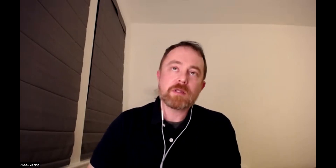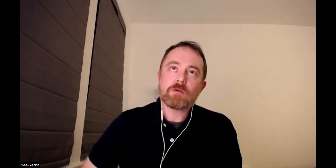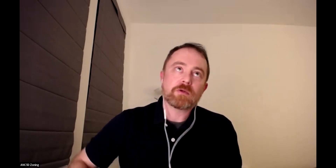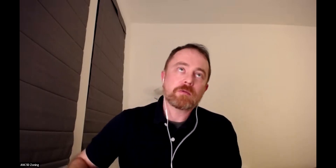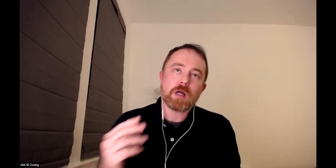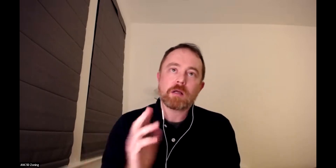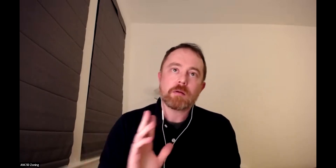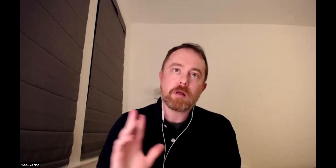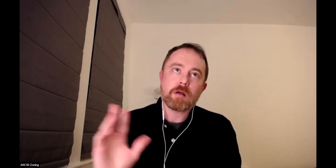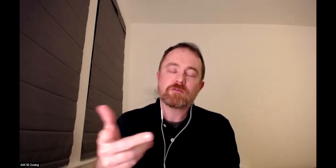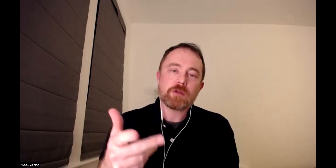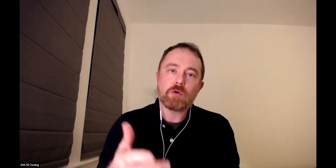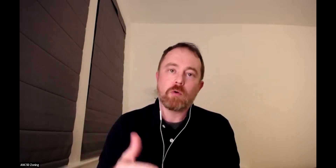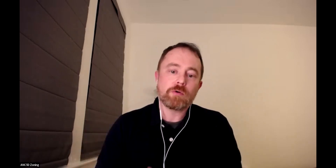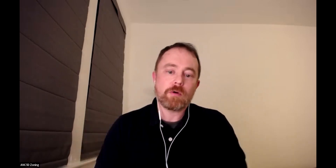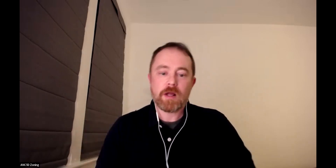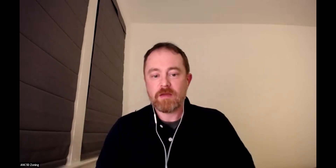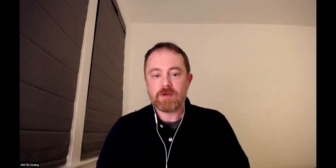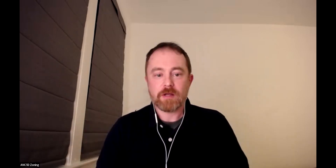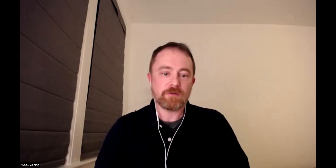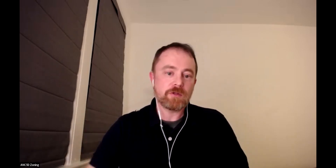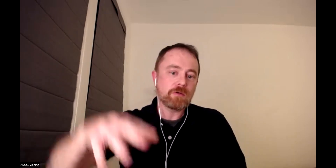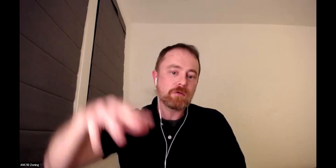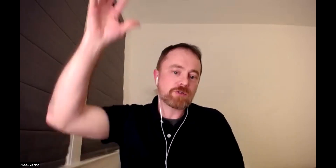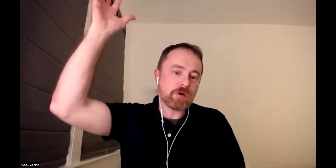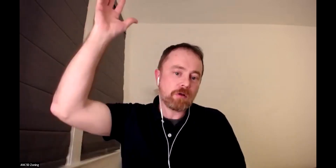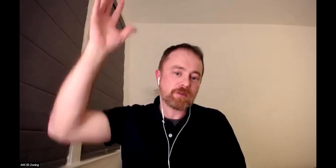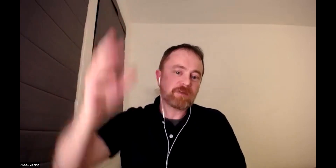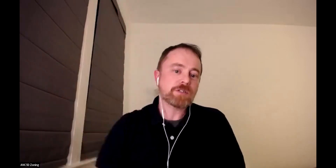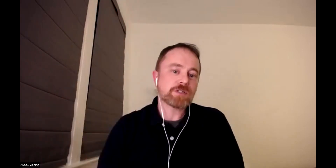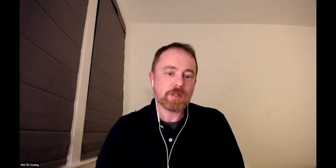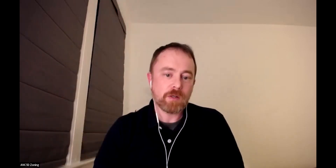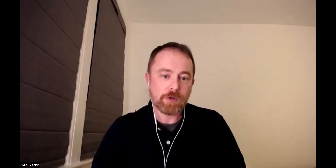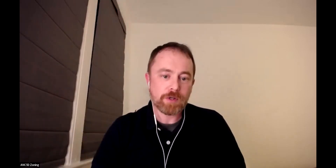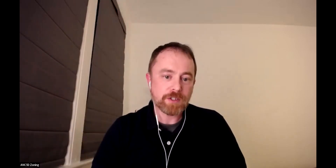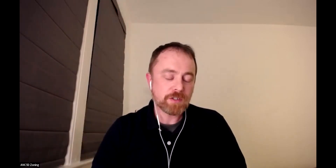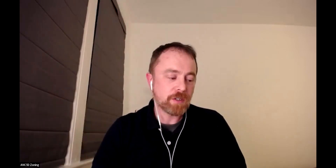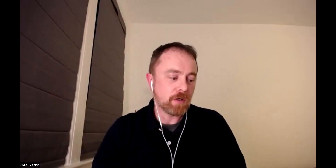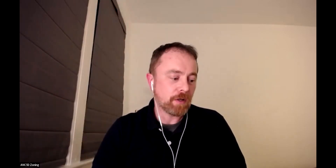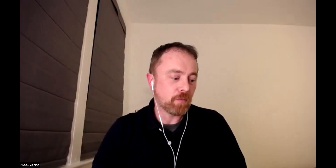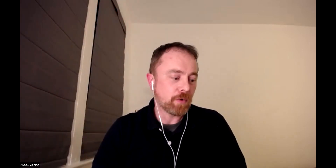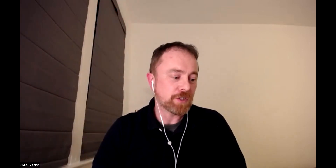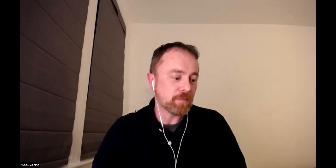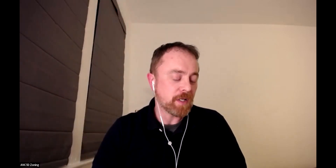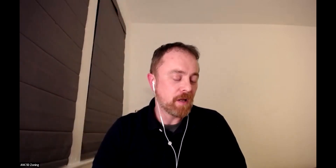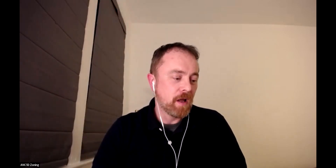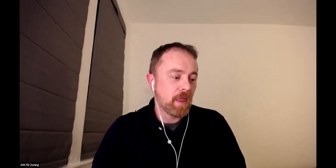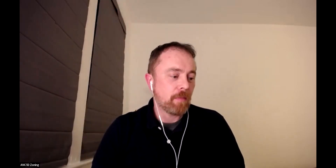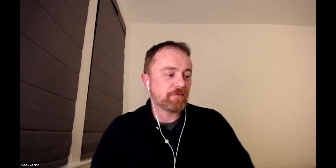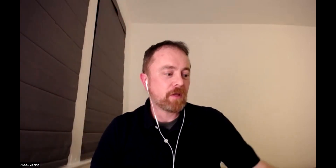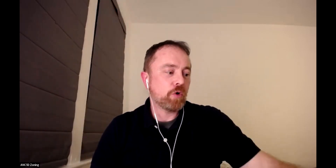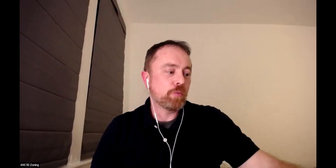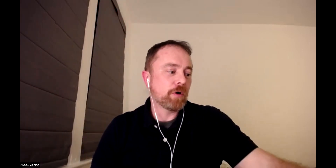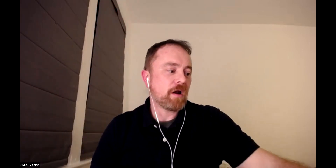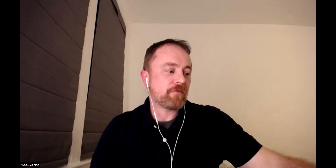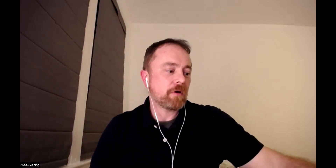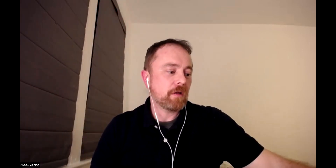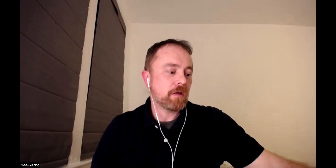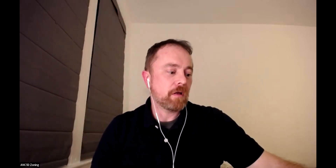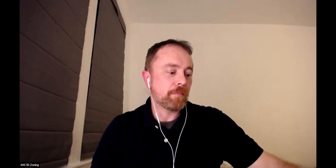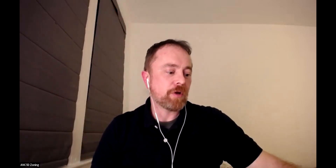and I think there was a house around the corner and they've got this huge tall extension on a working, on a working chimney. But if that